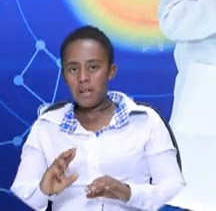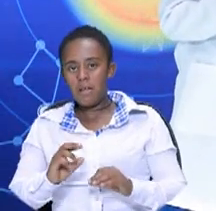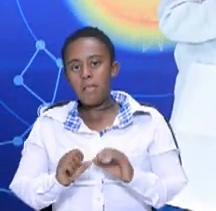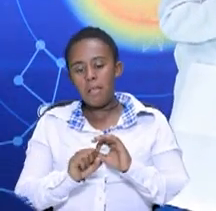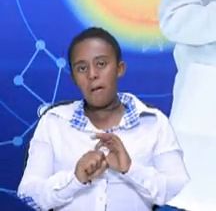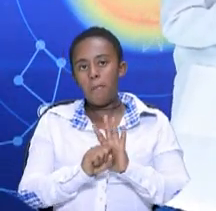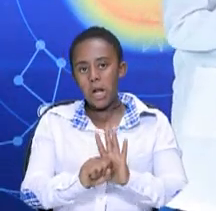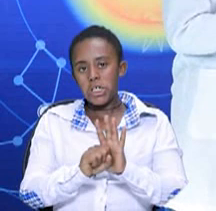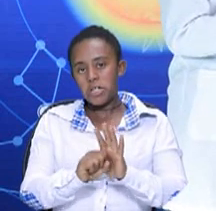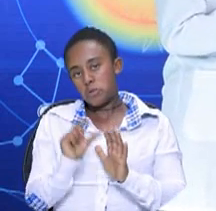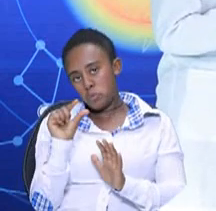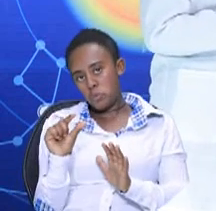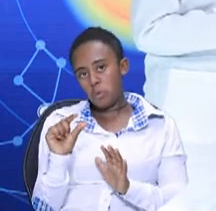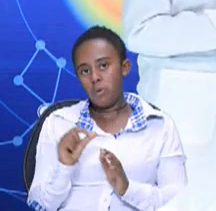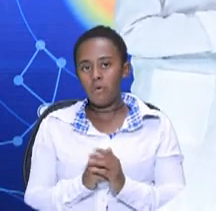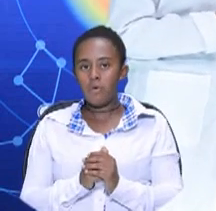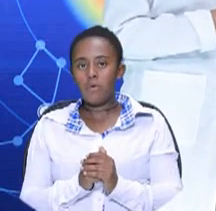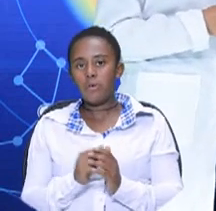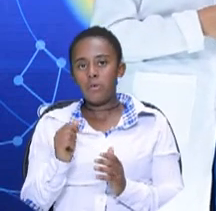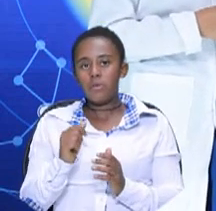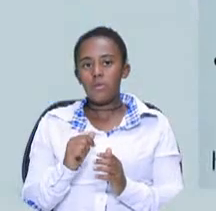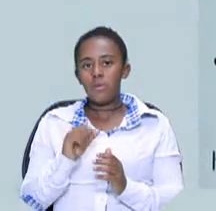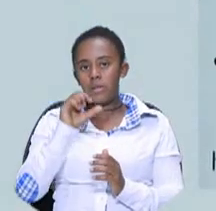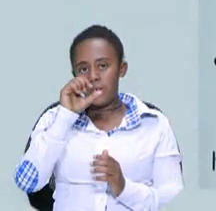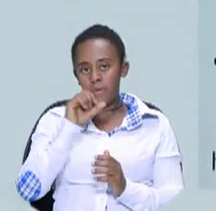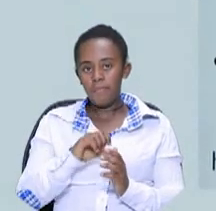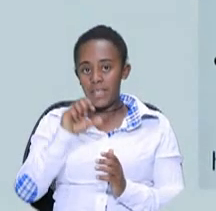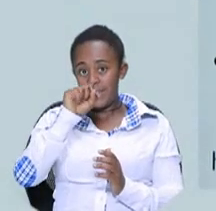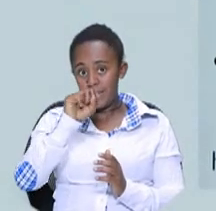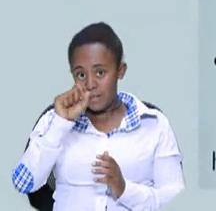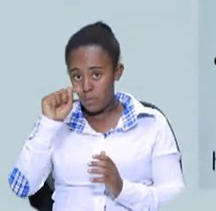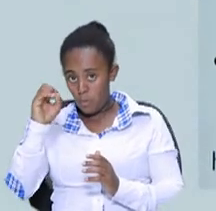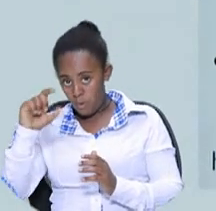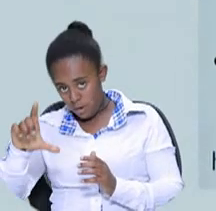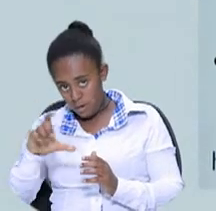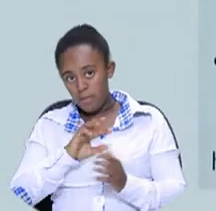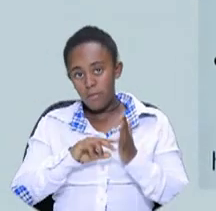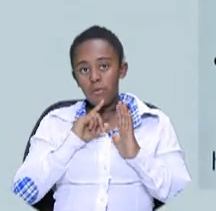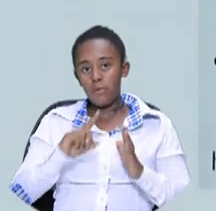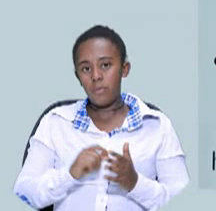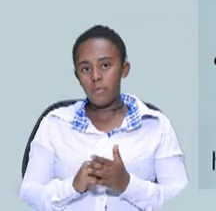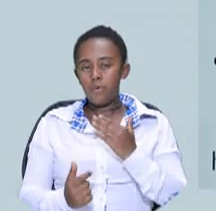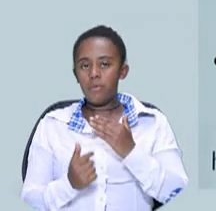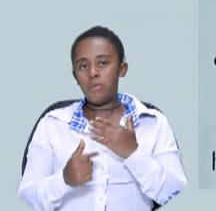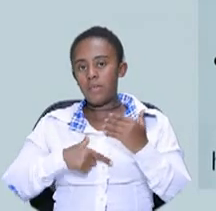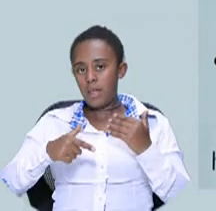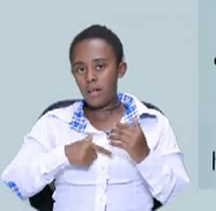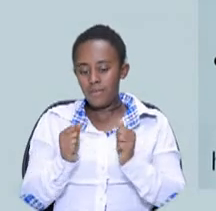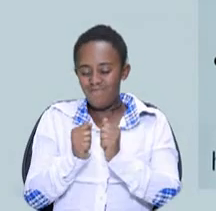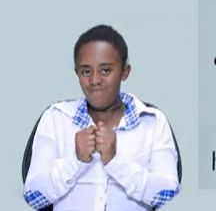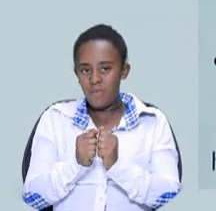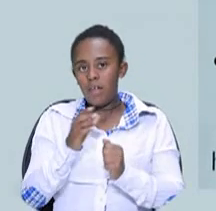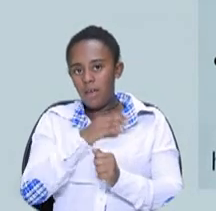pressure is low. And the other one is systole, in which the the heart muscle contract. When